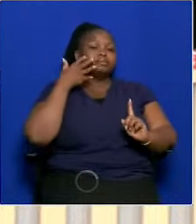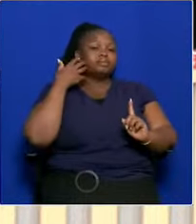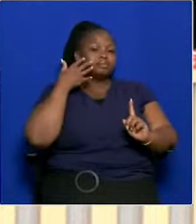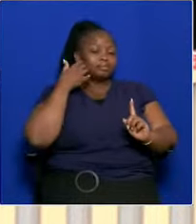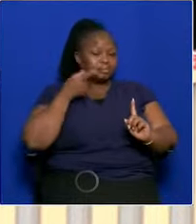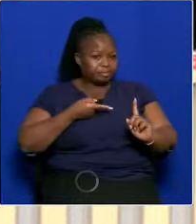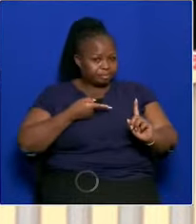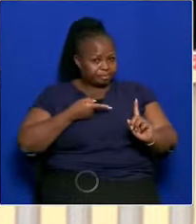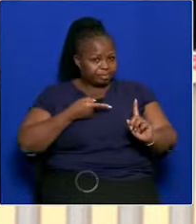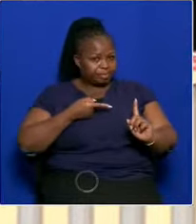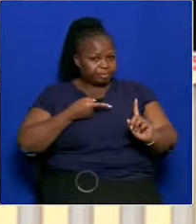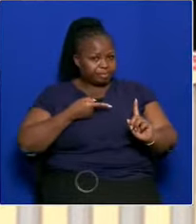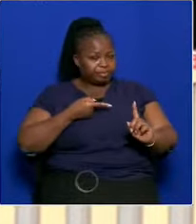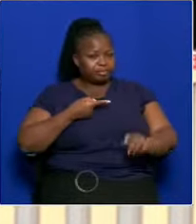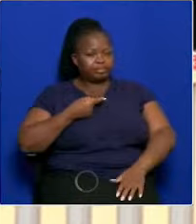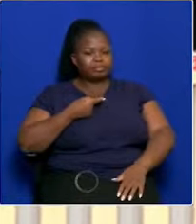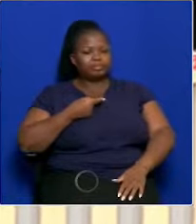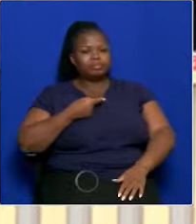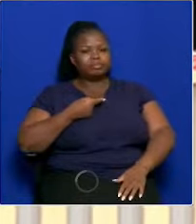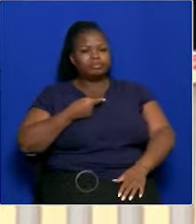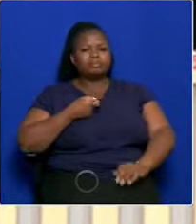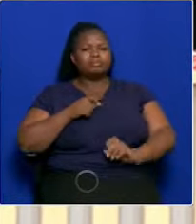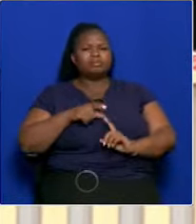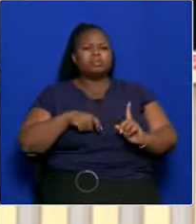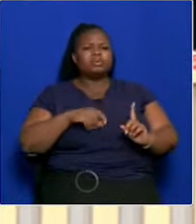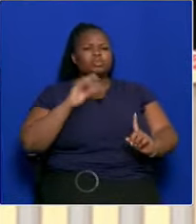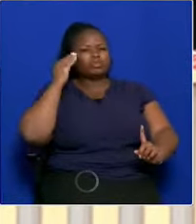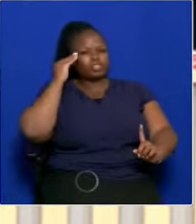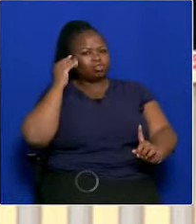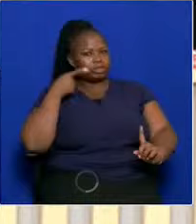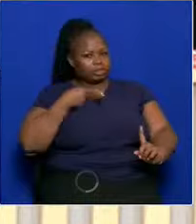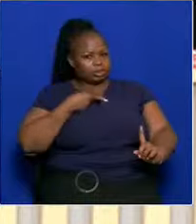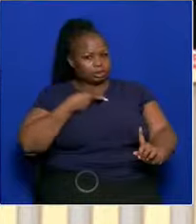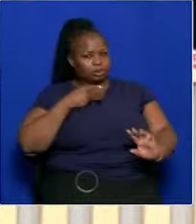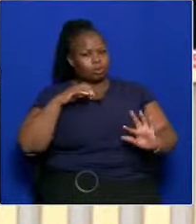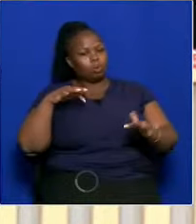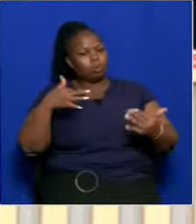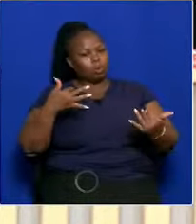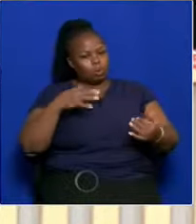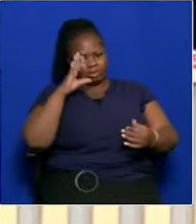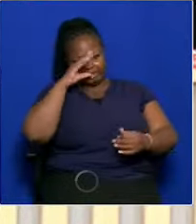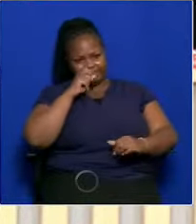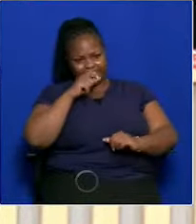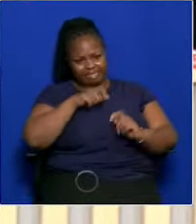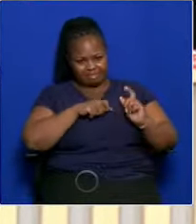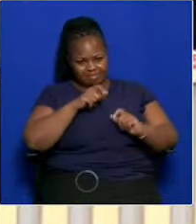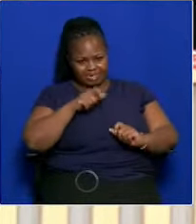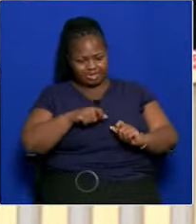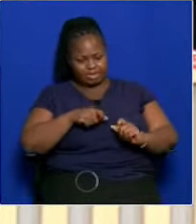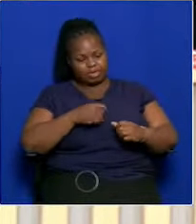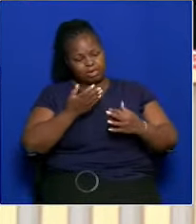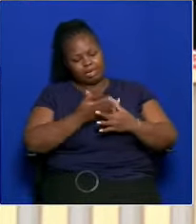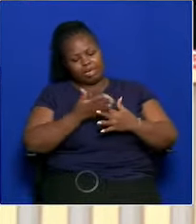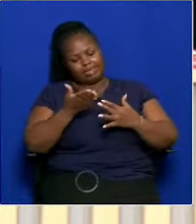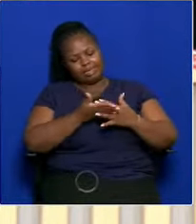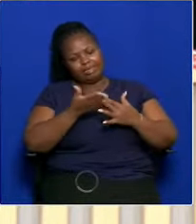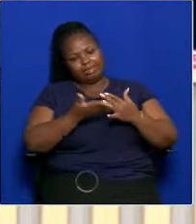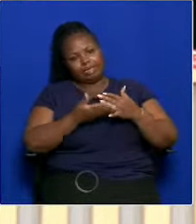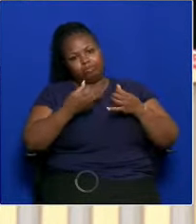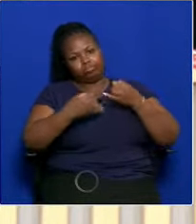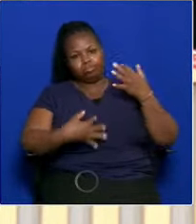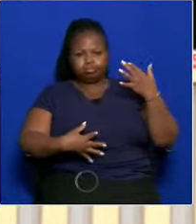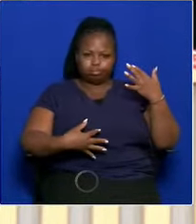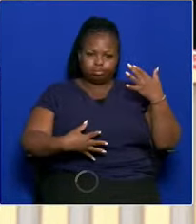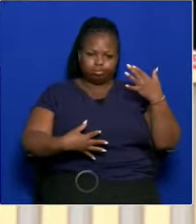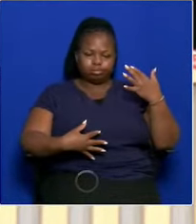been either a person of interest or a suspect in a number of cases from the